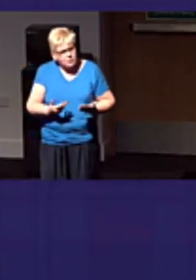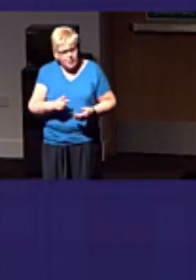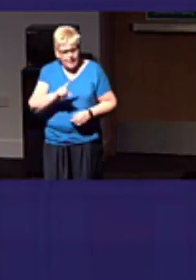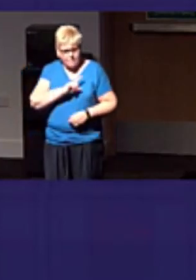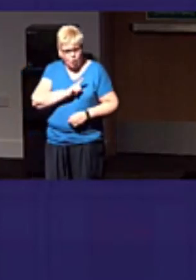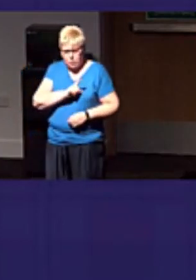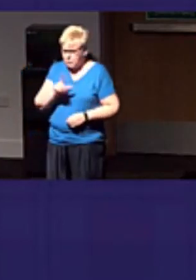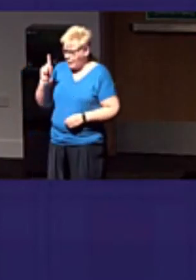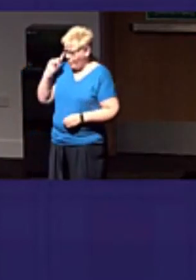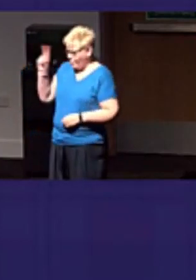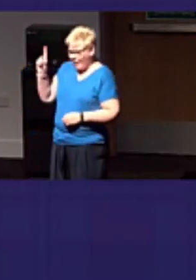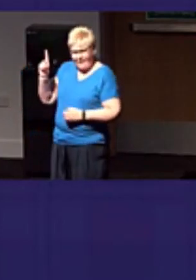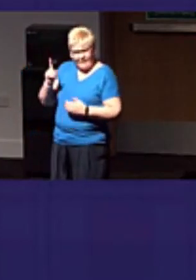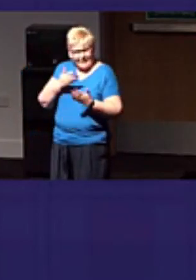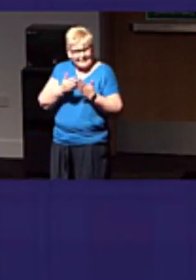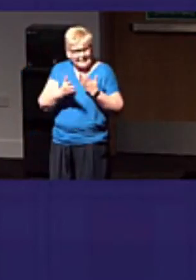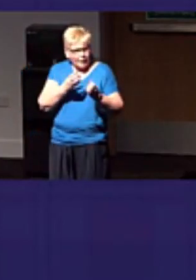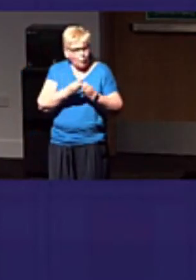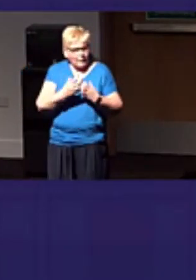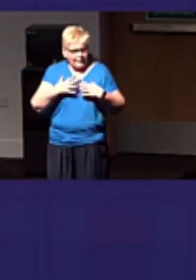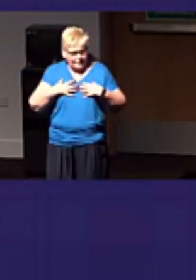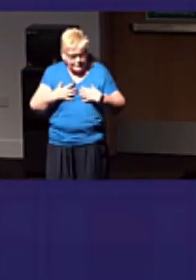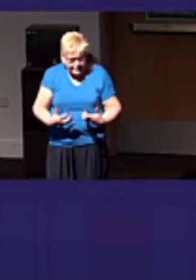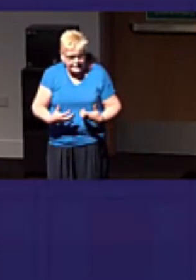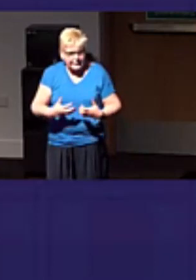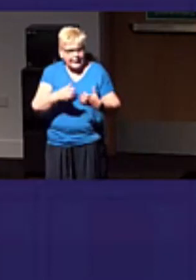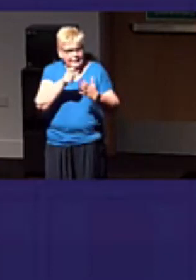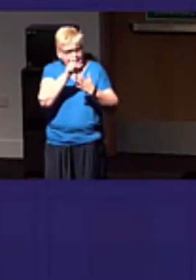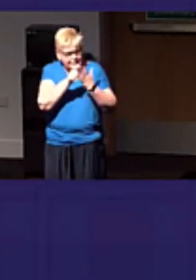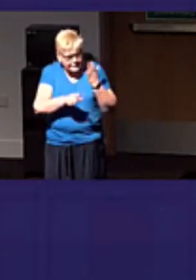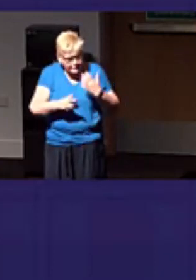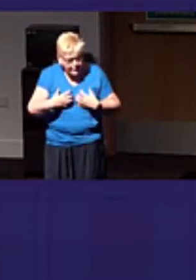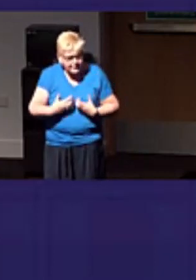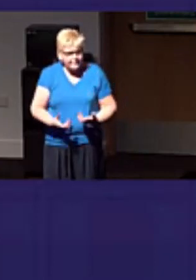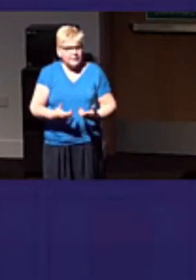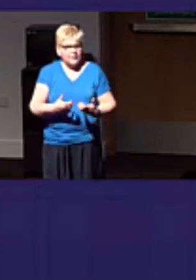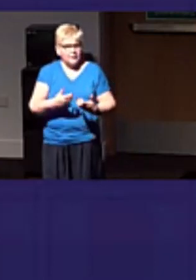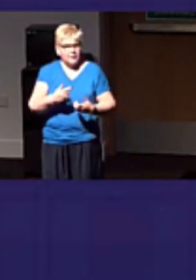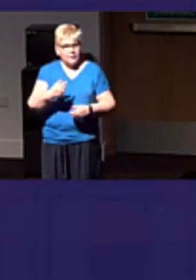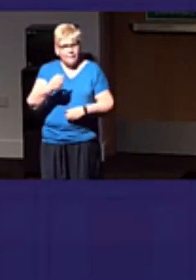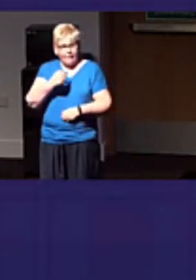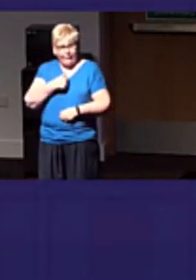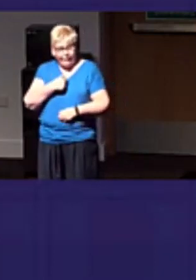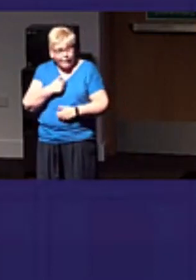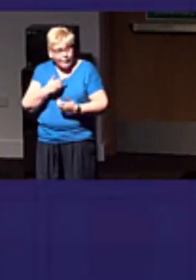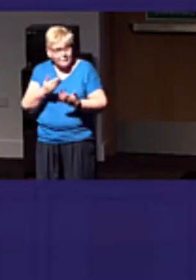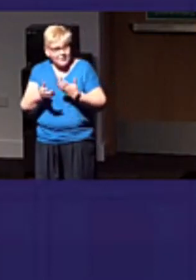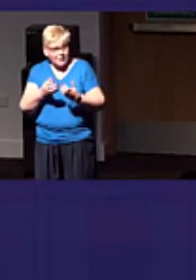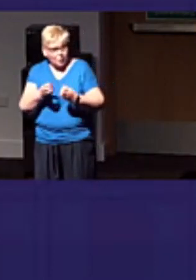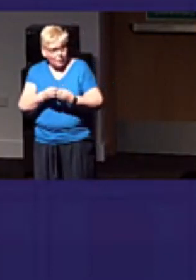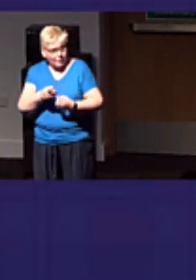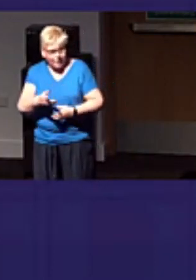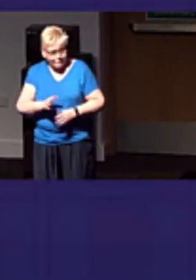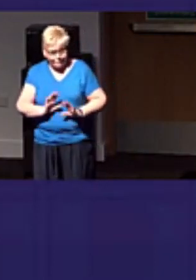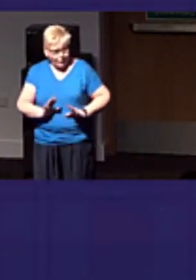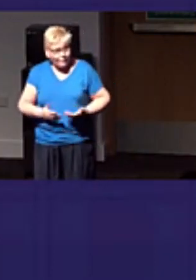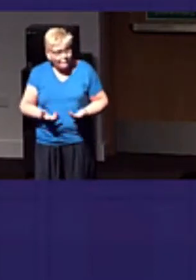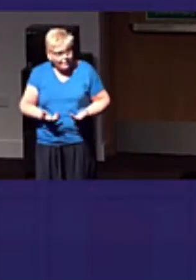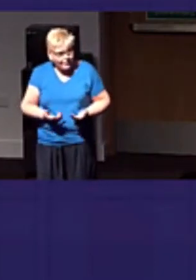they're dealing with fatigue, they're dealing with disability fatigue. I'm dealing with advocacy fatigue. One of those is a